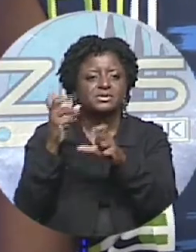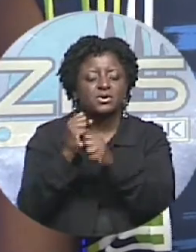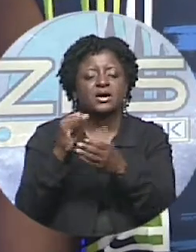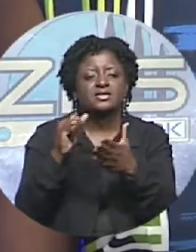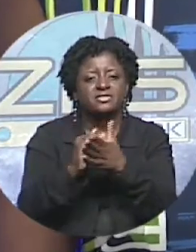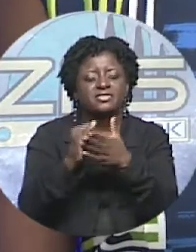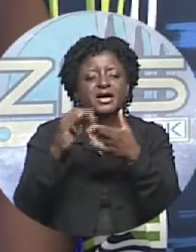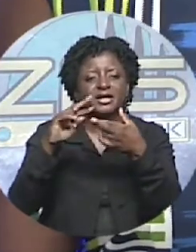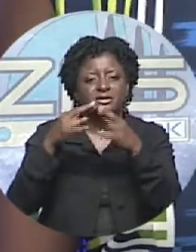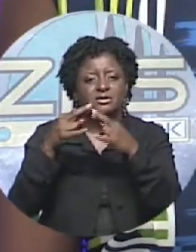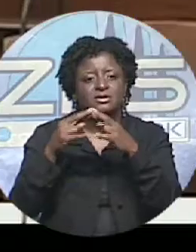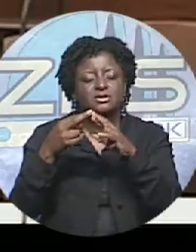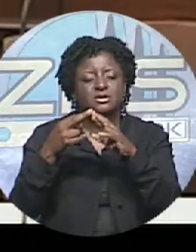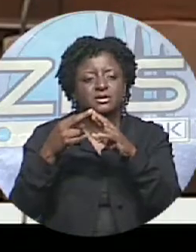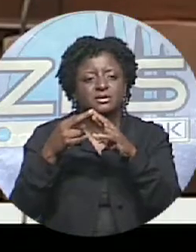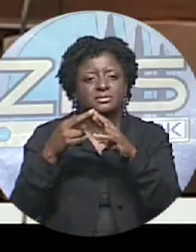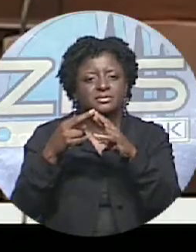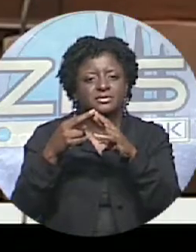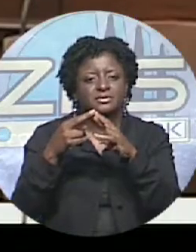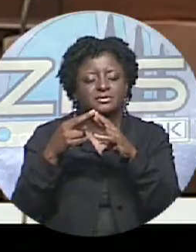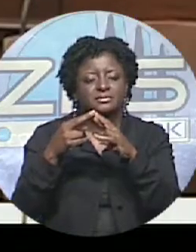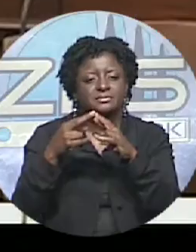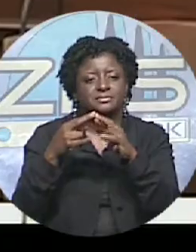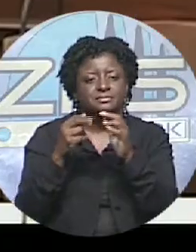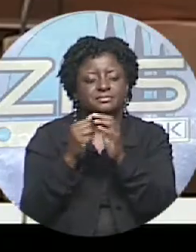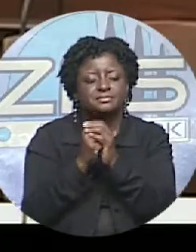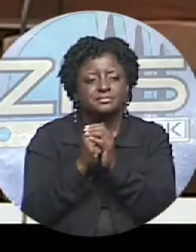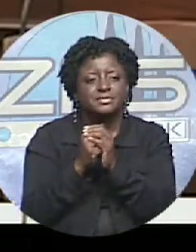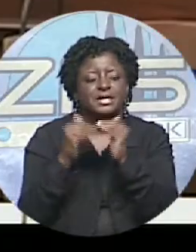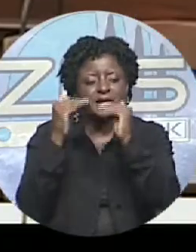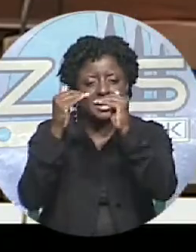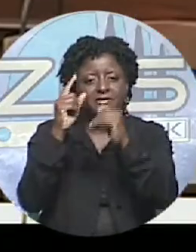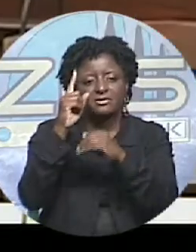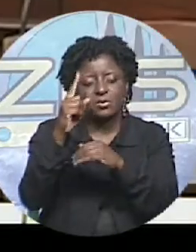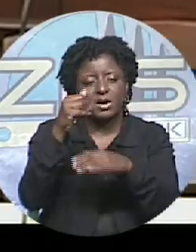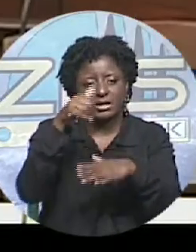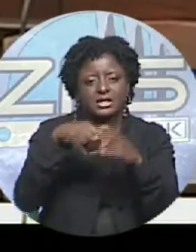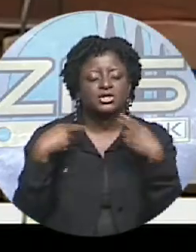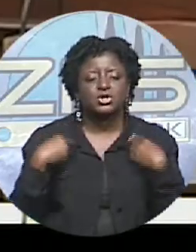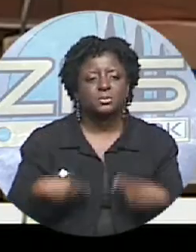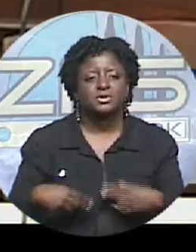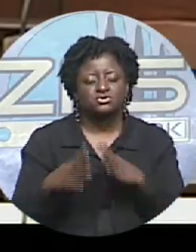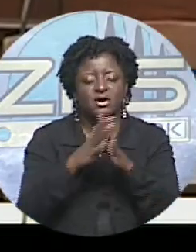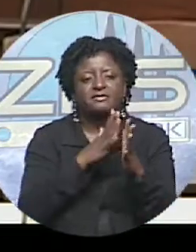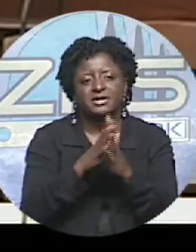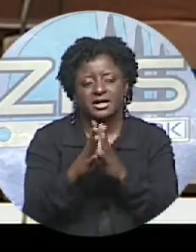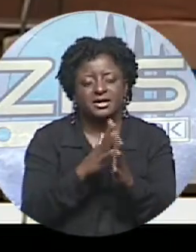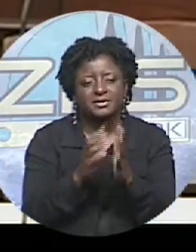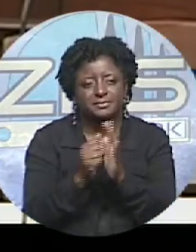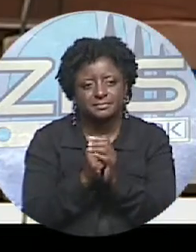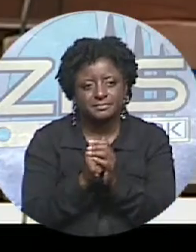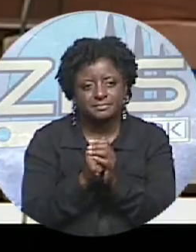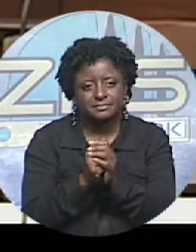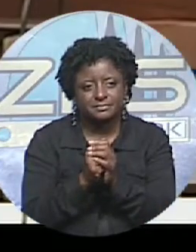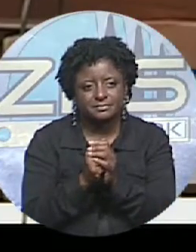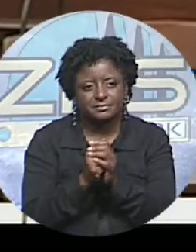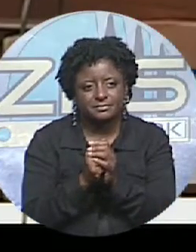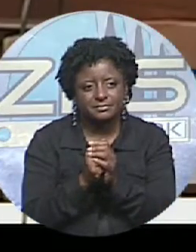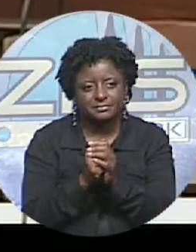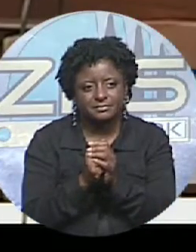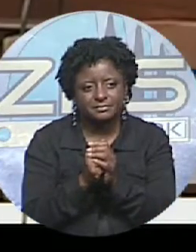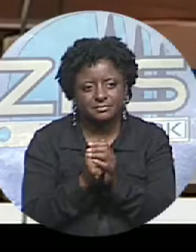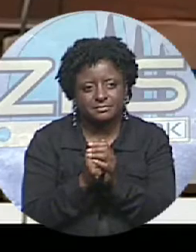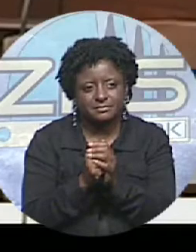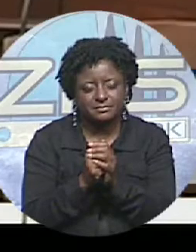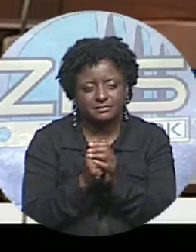so. Trafficking in persons associated with the Bahamas at this particular time is sexual